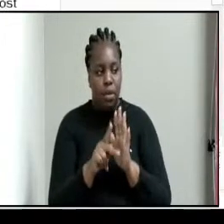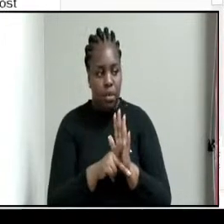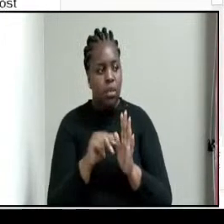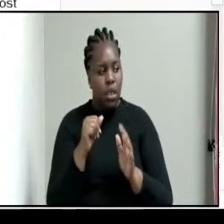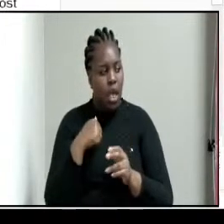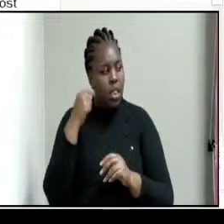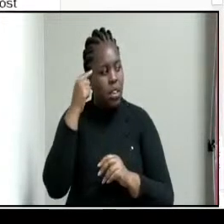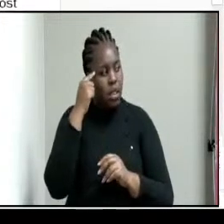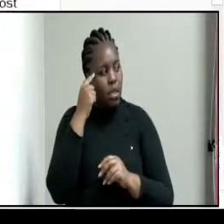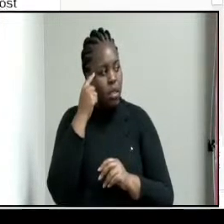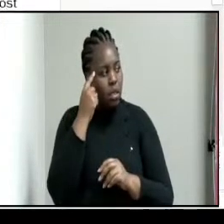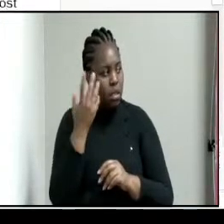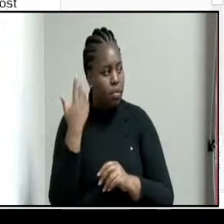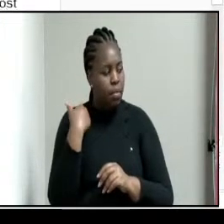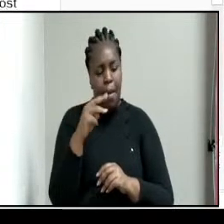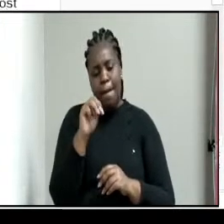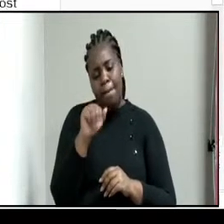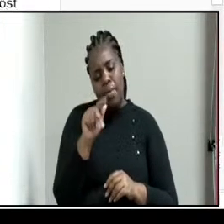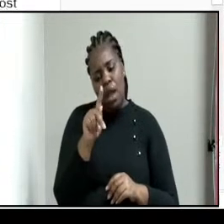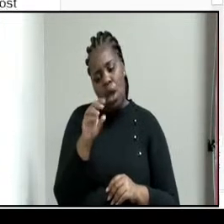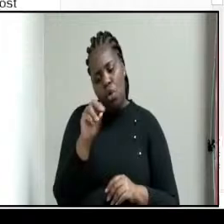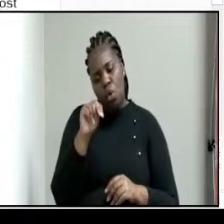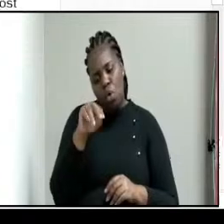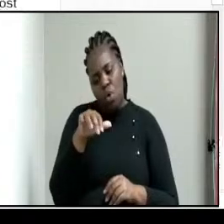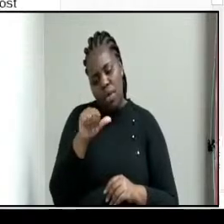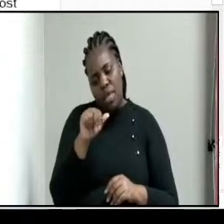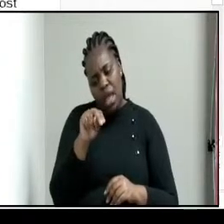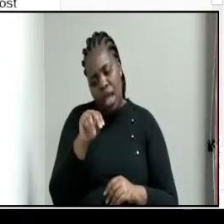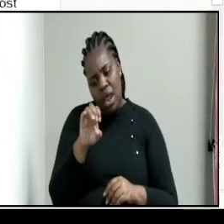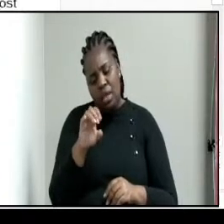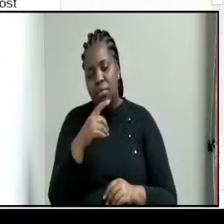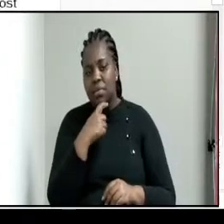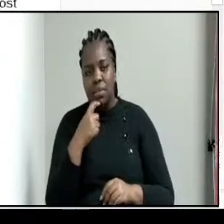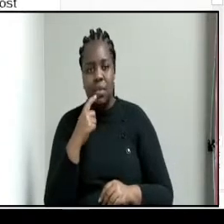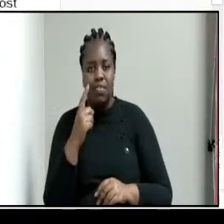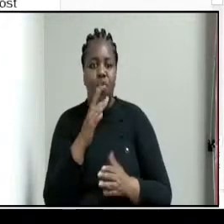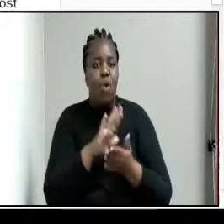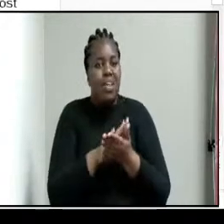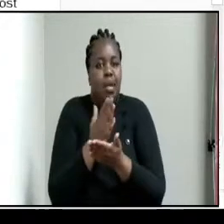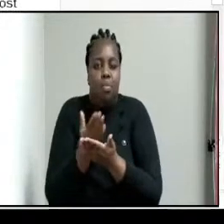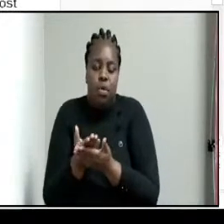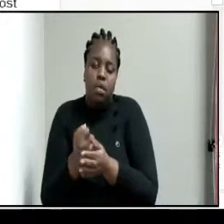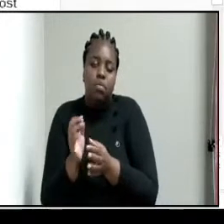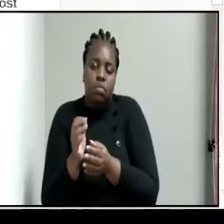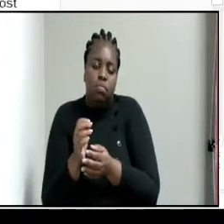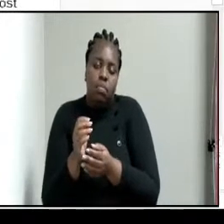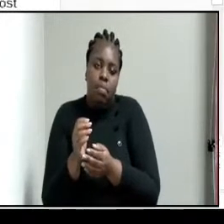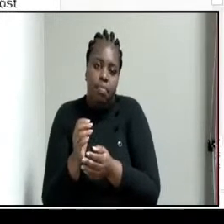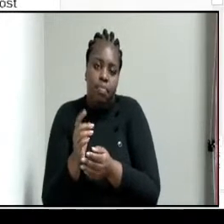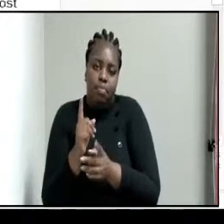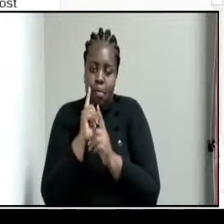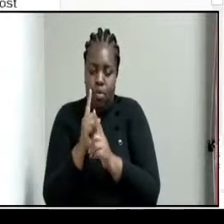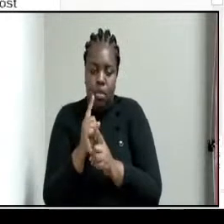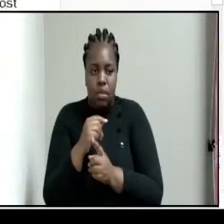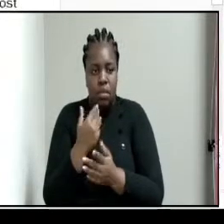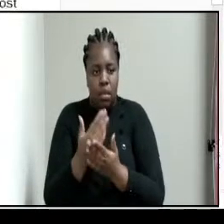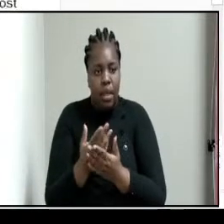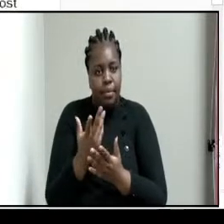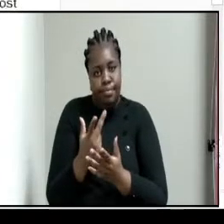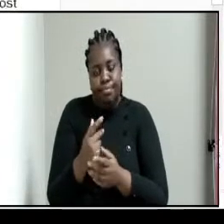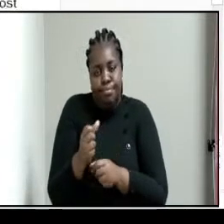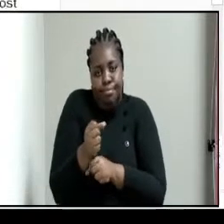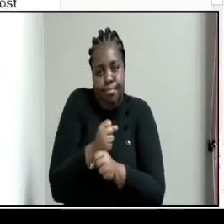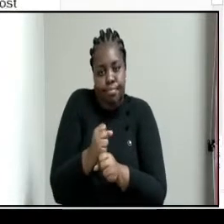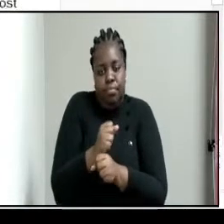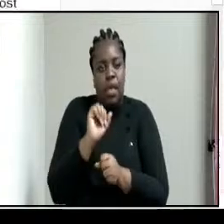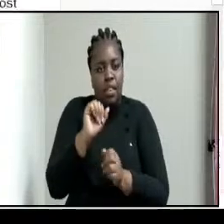it was, in Makwanyan, did say that at least for interpretive purposes, we must refer both to, binding